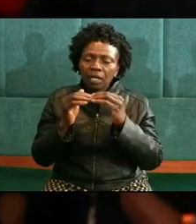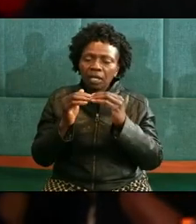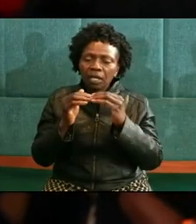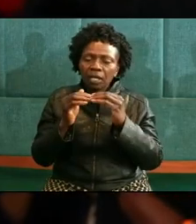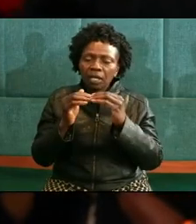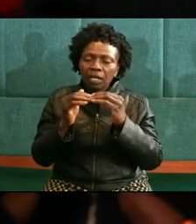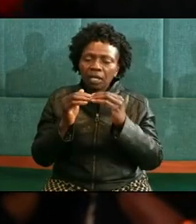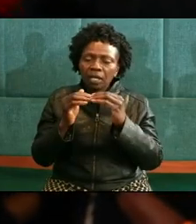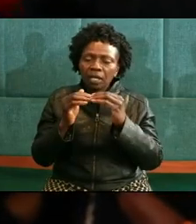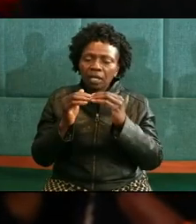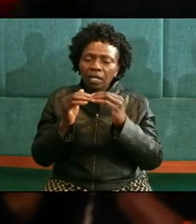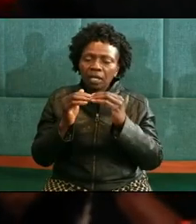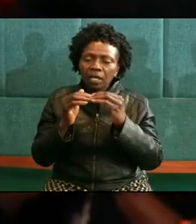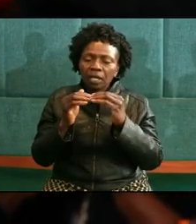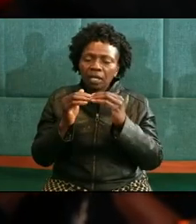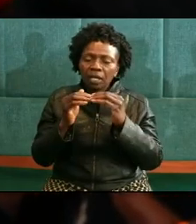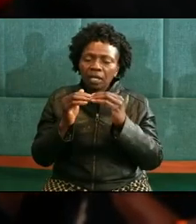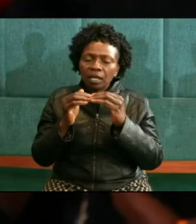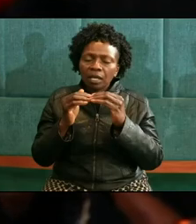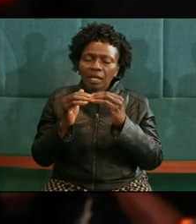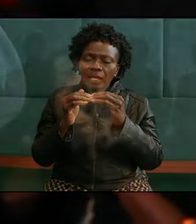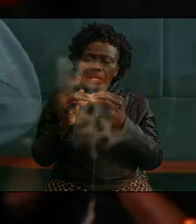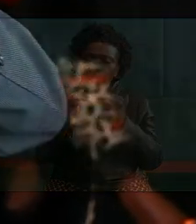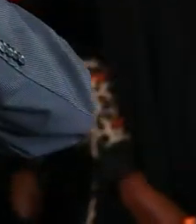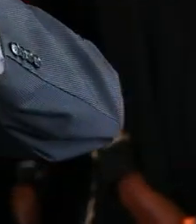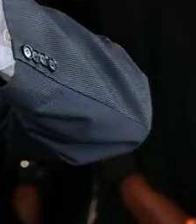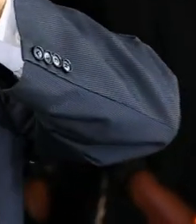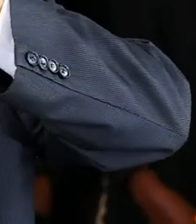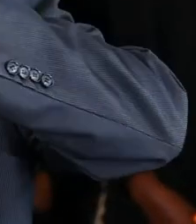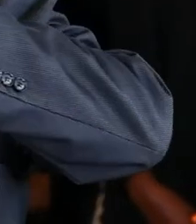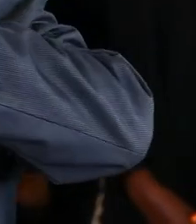none for hell?